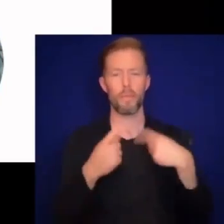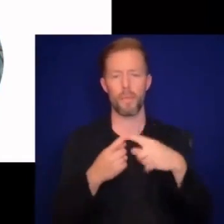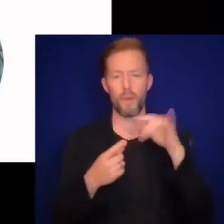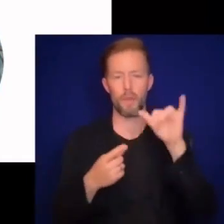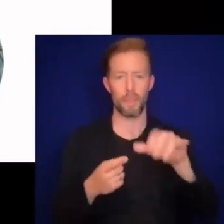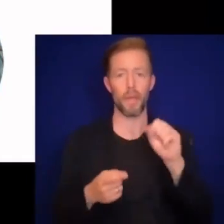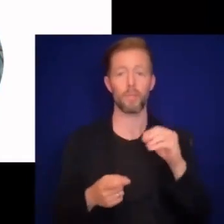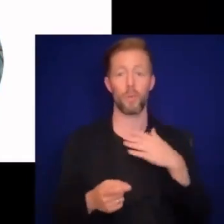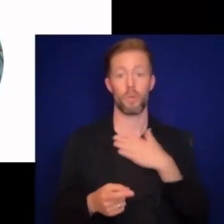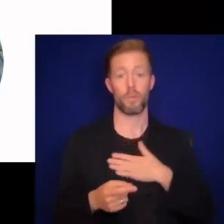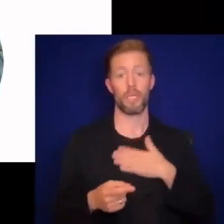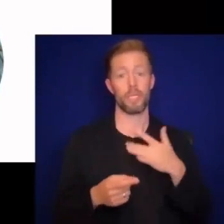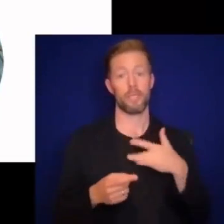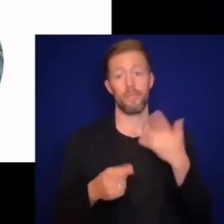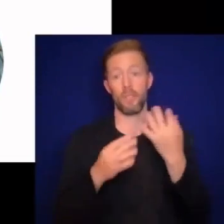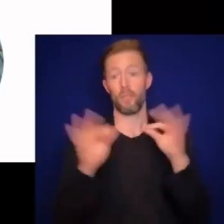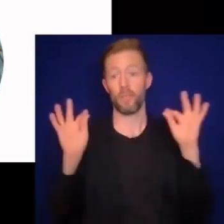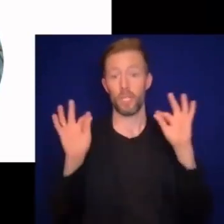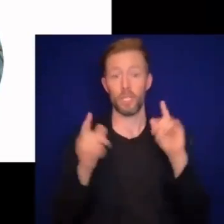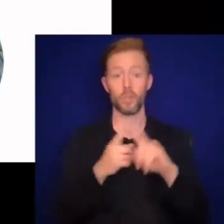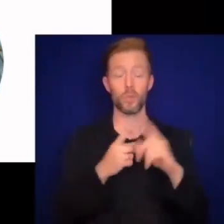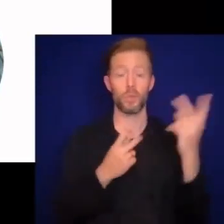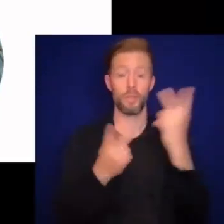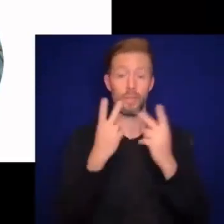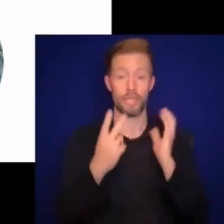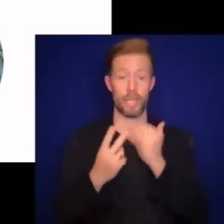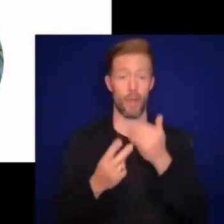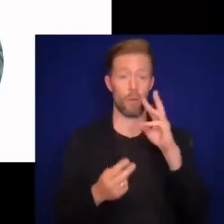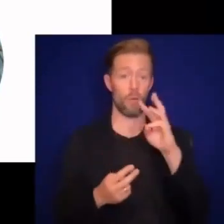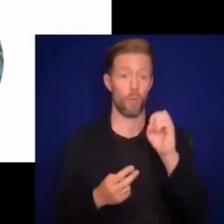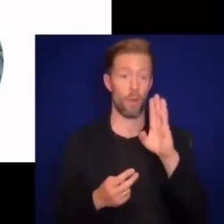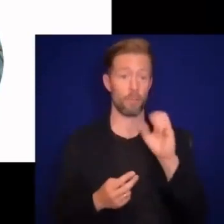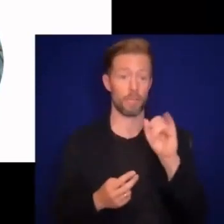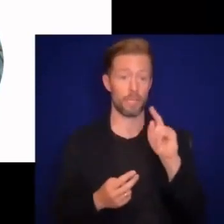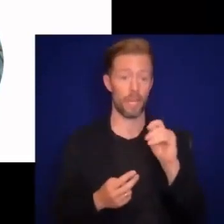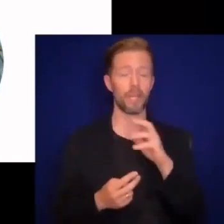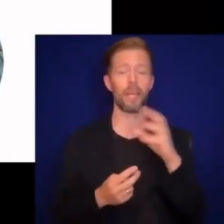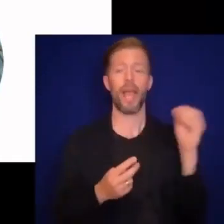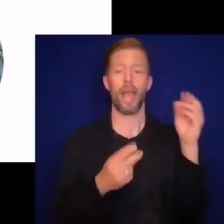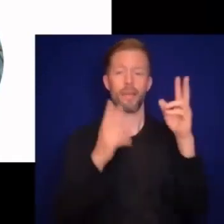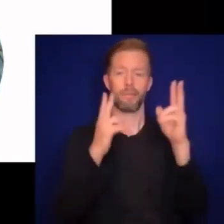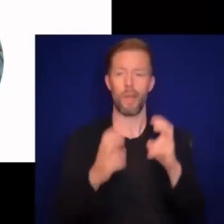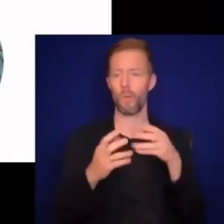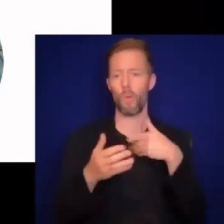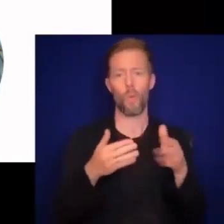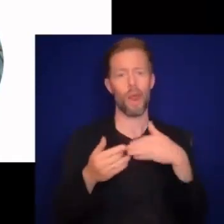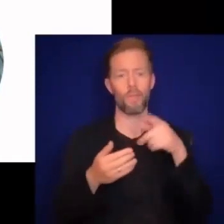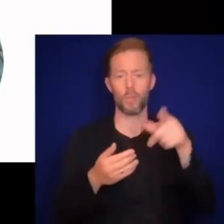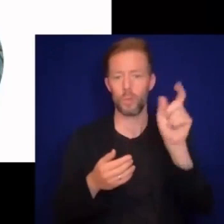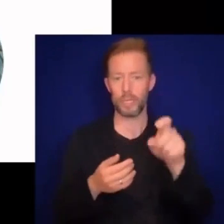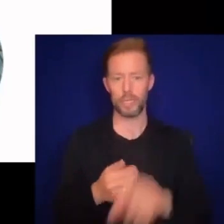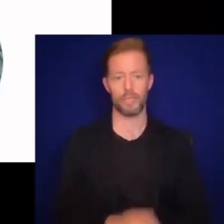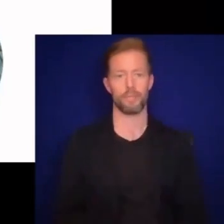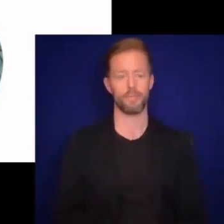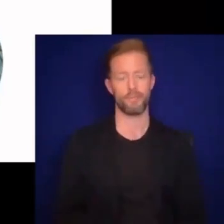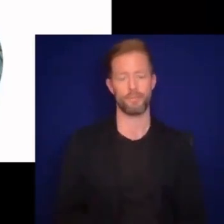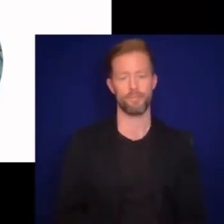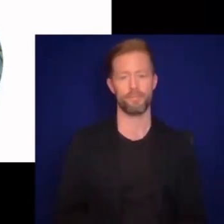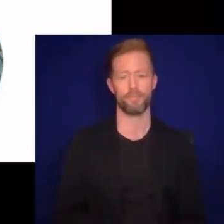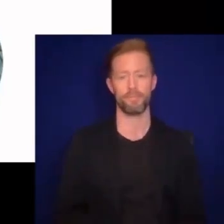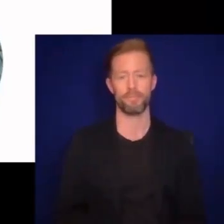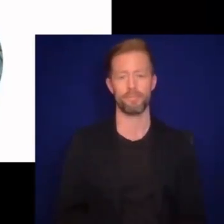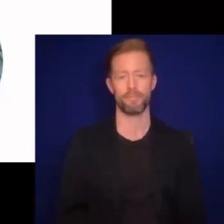about that. So please feel free to visit our website and download whatever you need from